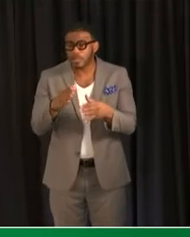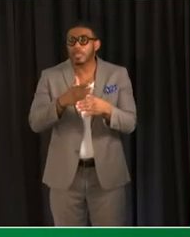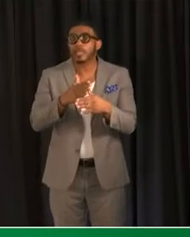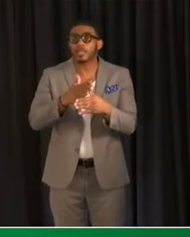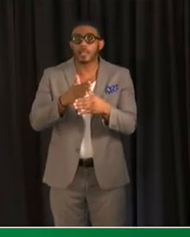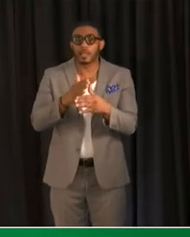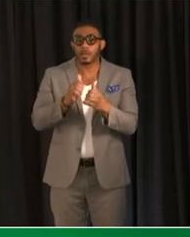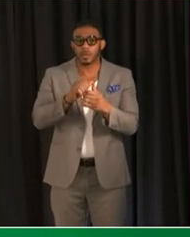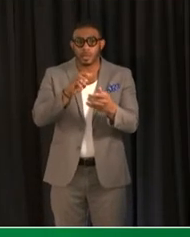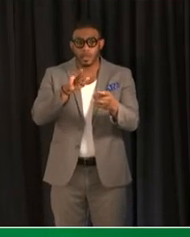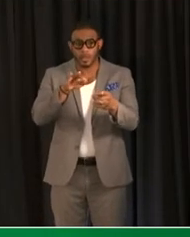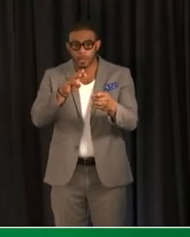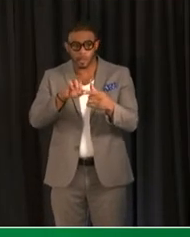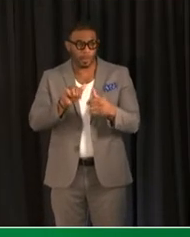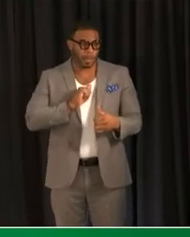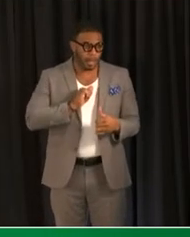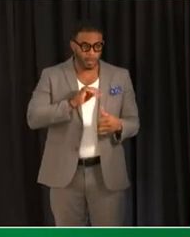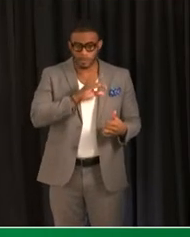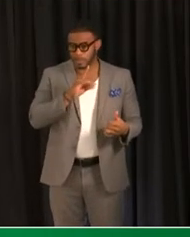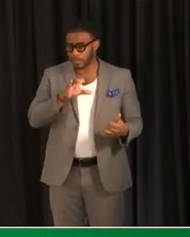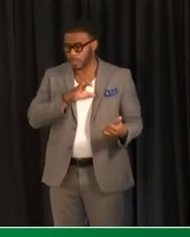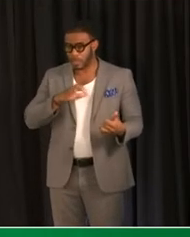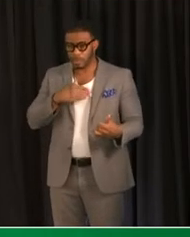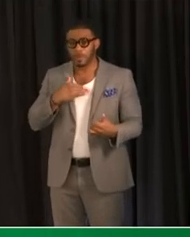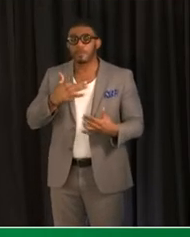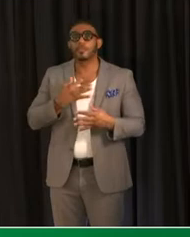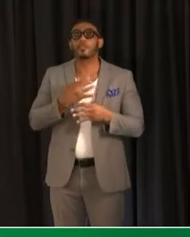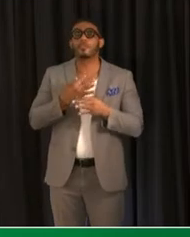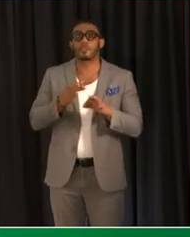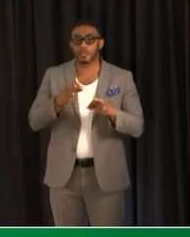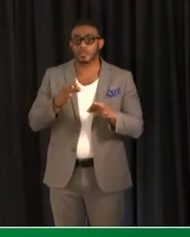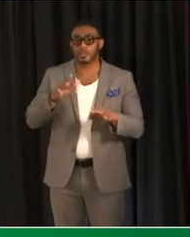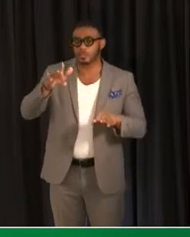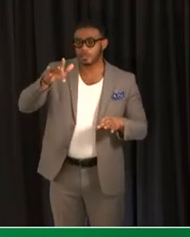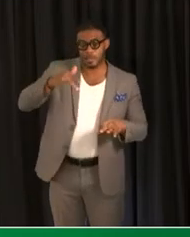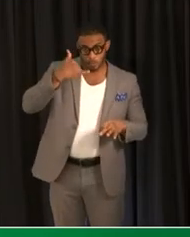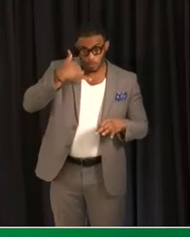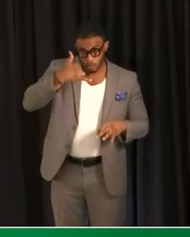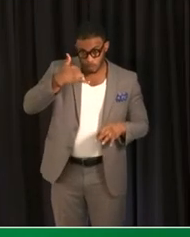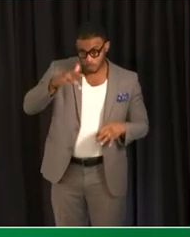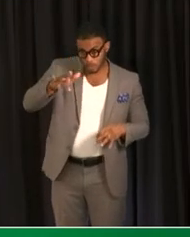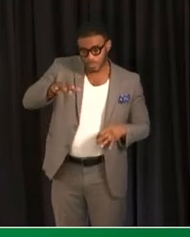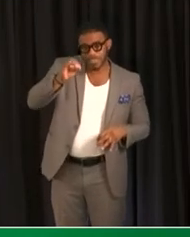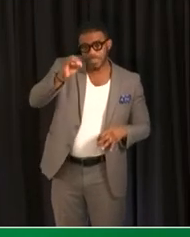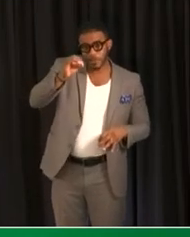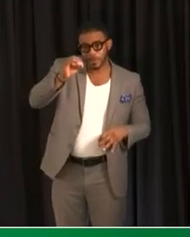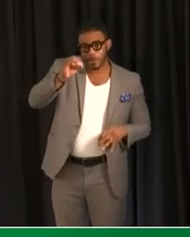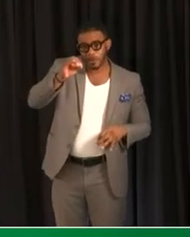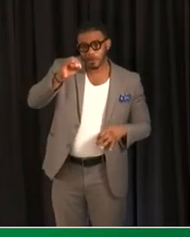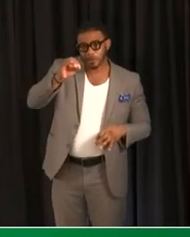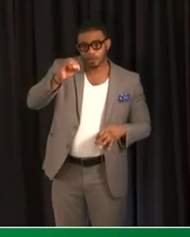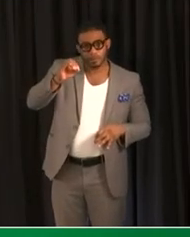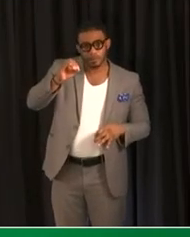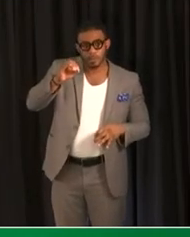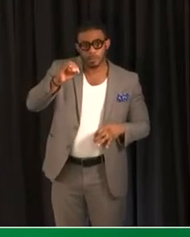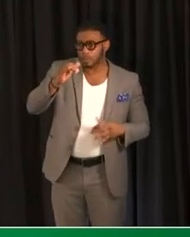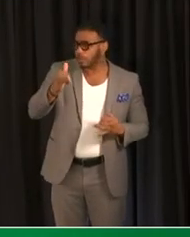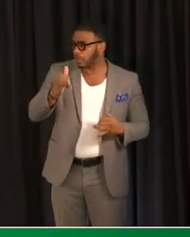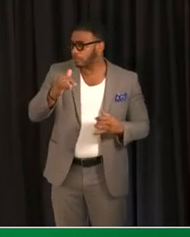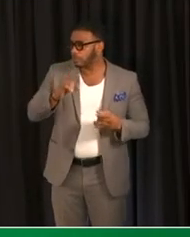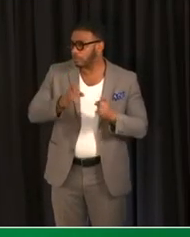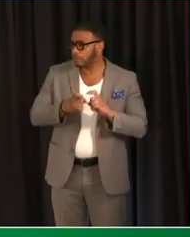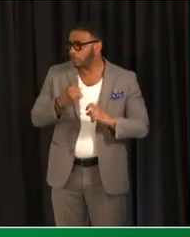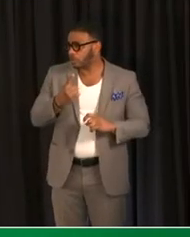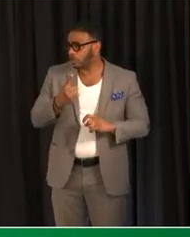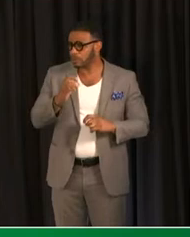comment to share with Miriam or myself or the council members, feel free to press, if you're on the phone line, press